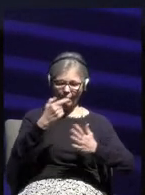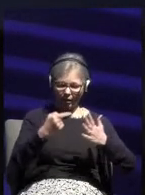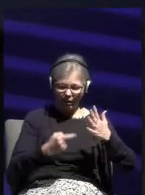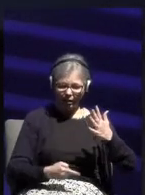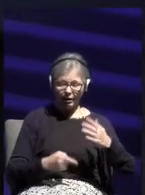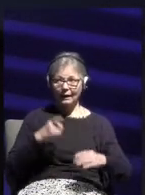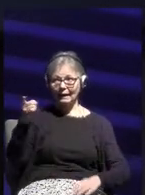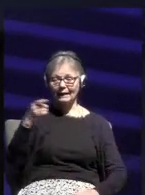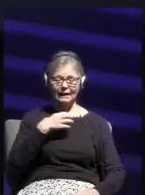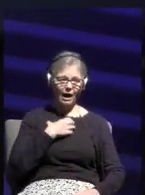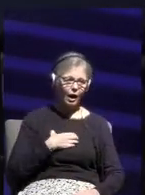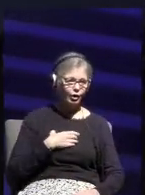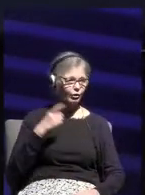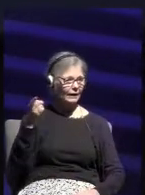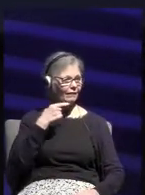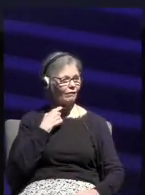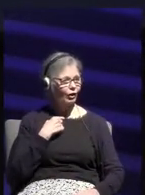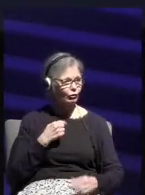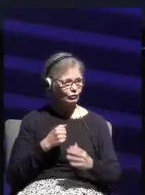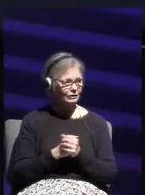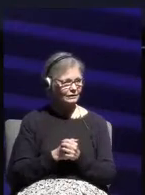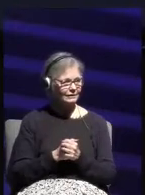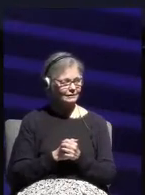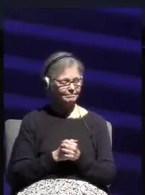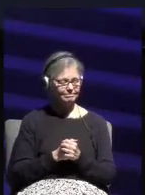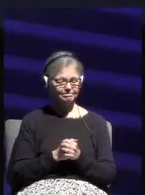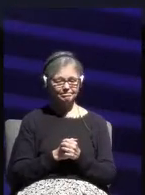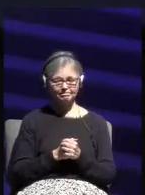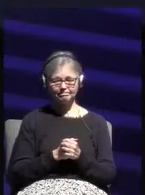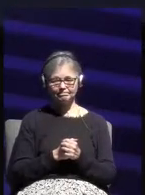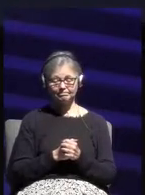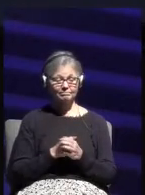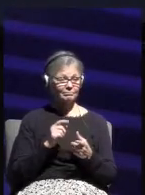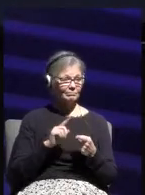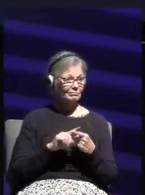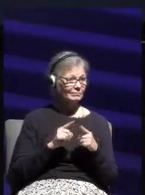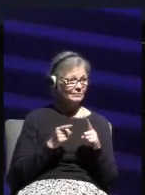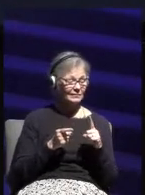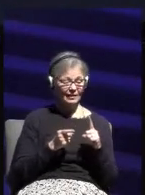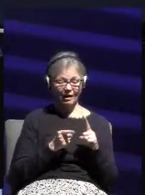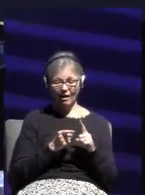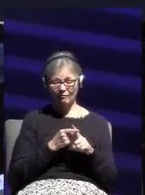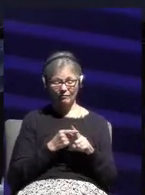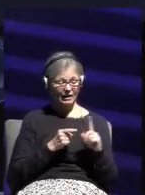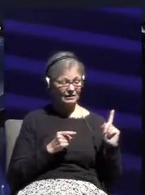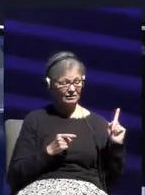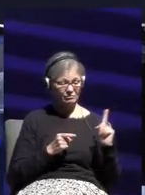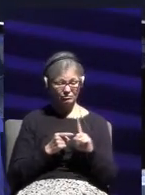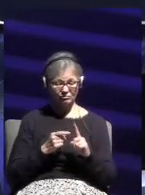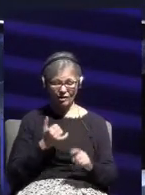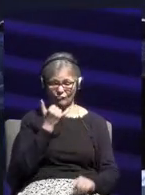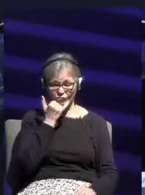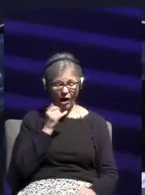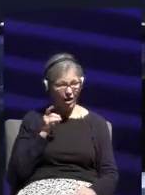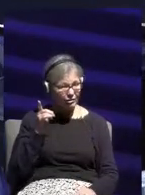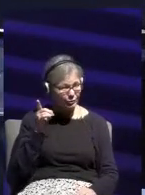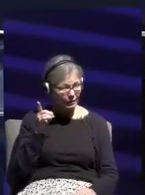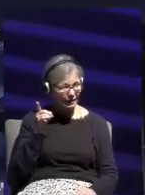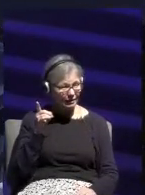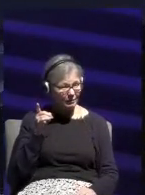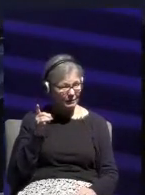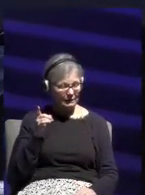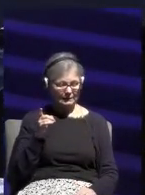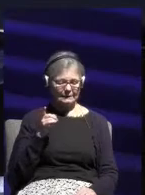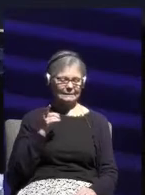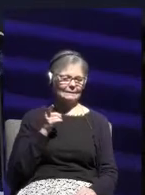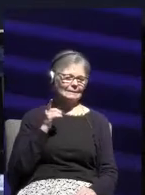he thirsted. The Bible says that even the ones that were closest to him did him wrong. He experienced